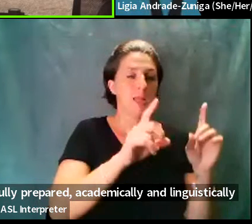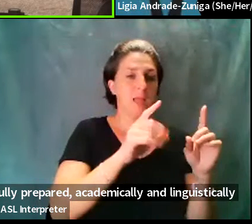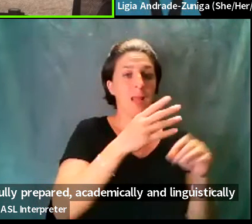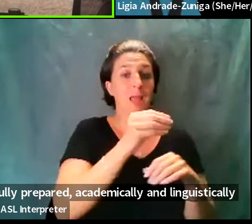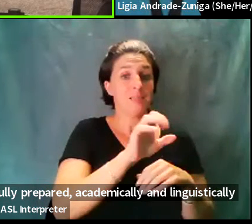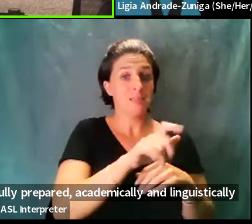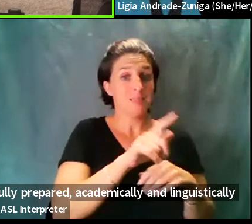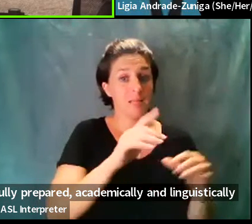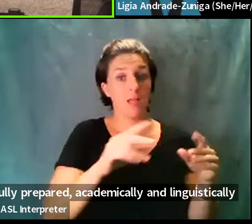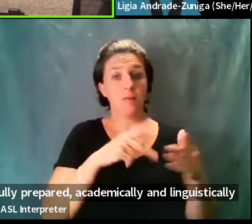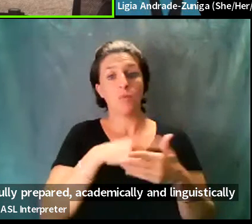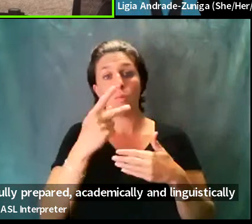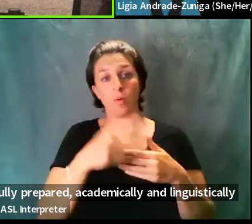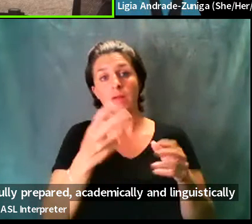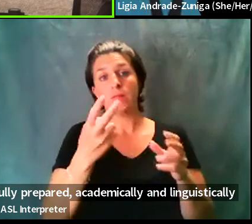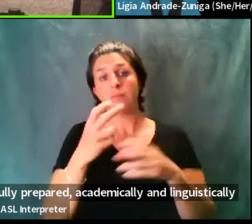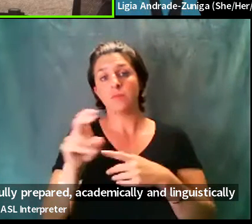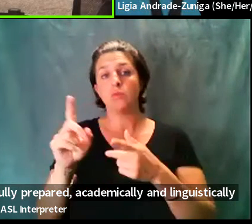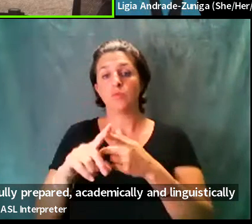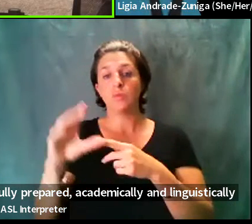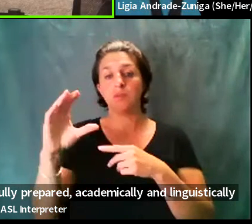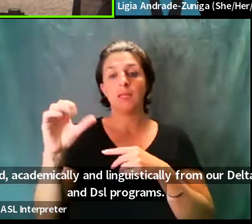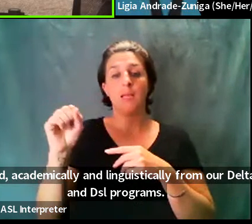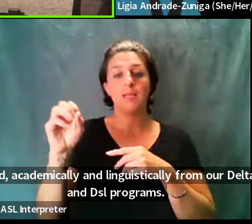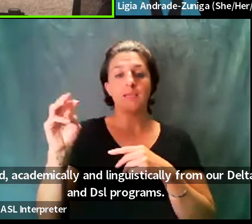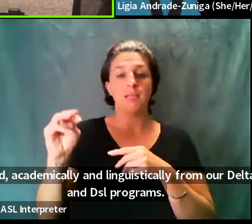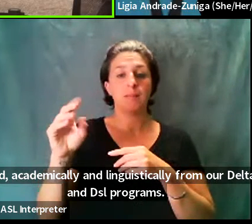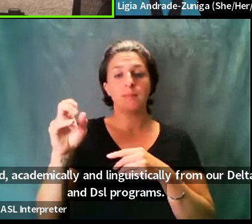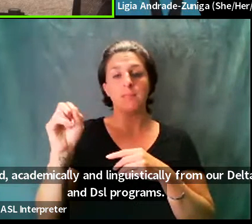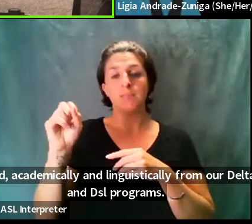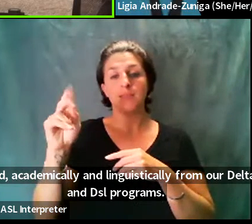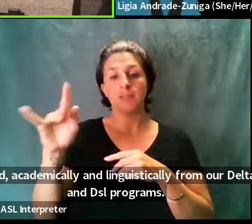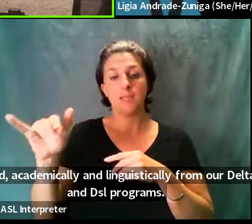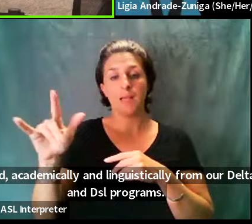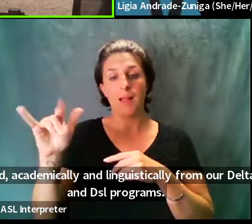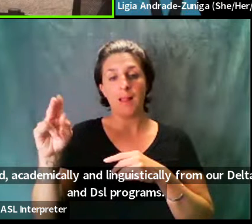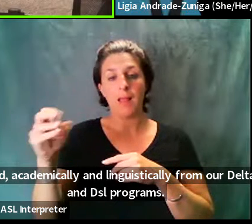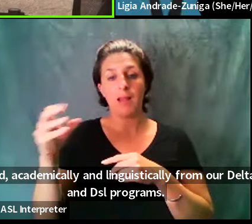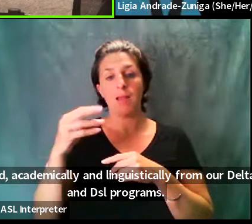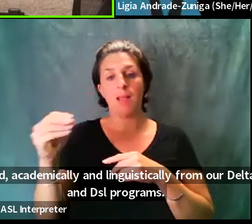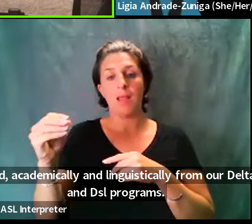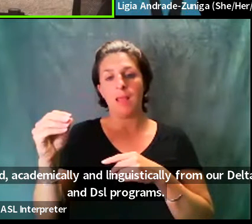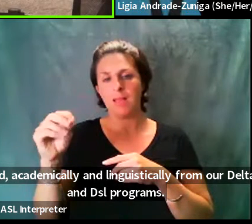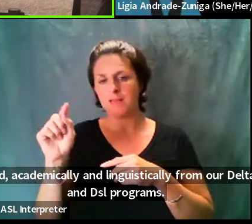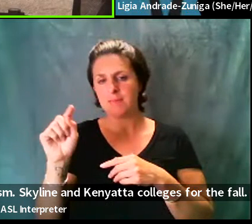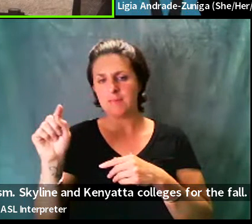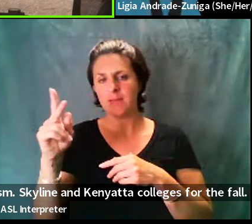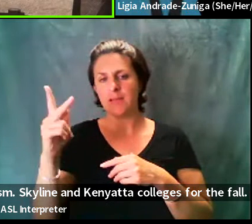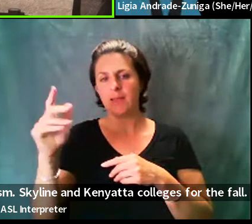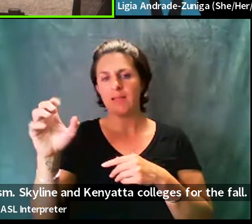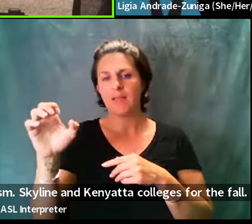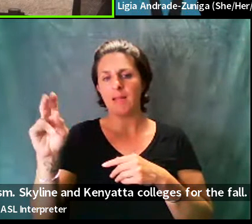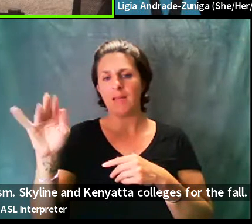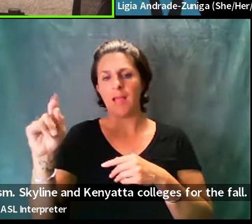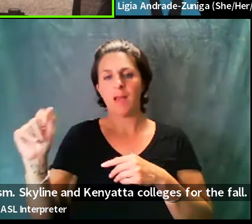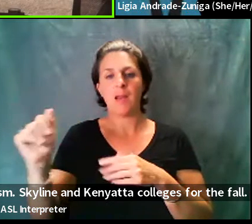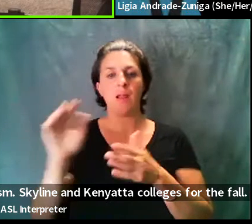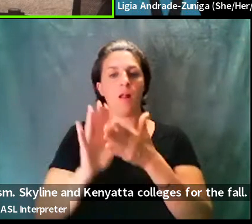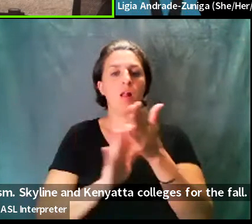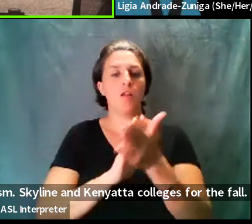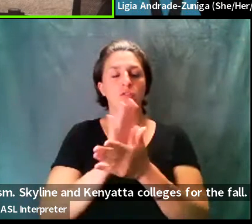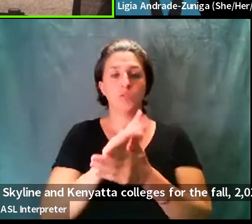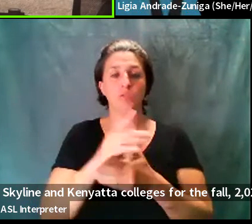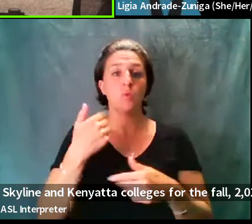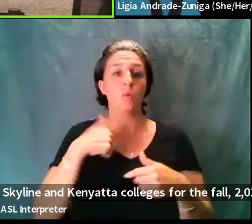programs to CSM, Skyline, and Kenyatta colleges for the fall 2024 semester. So we've had a success of that